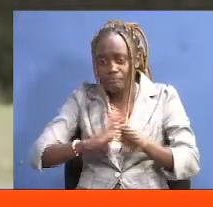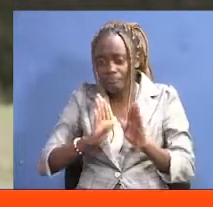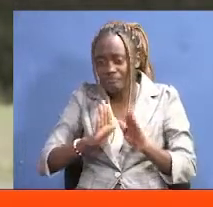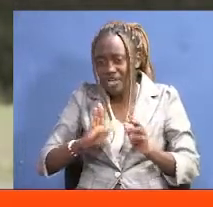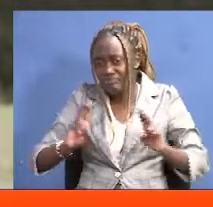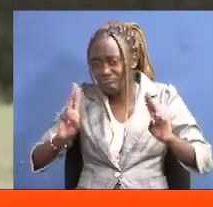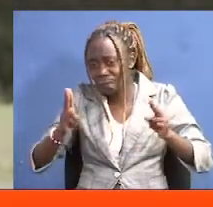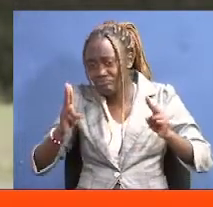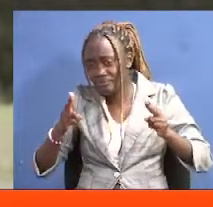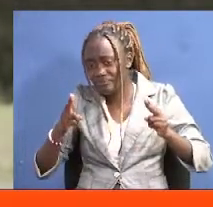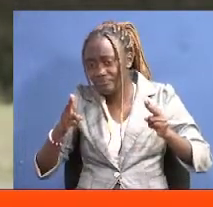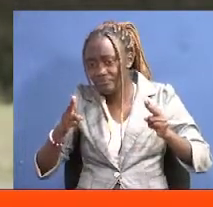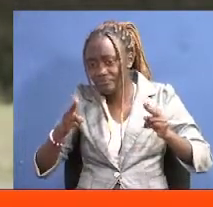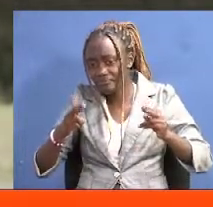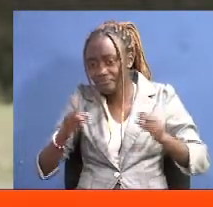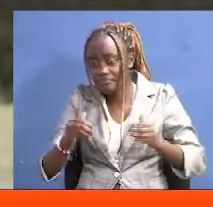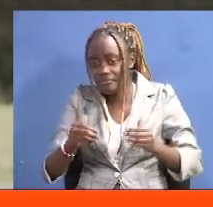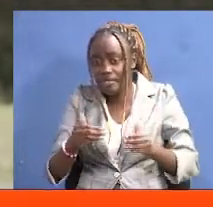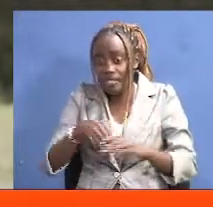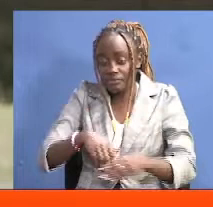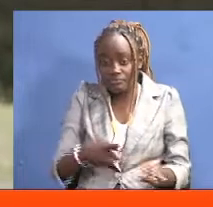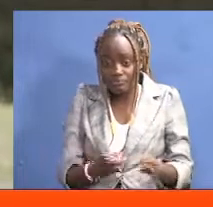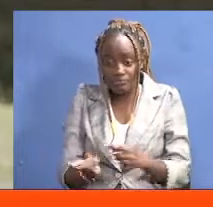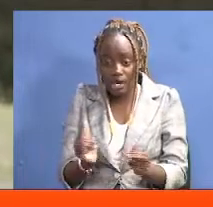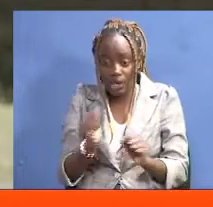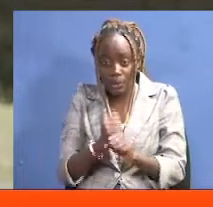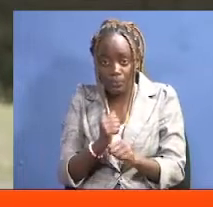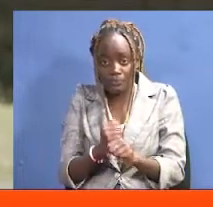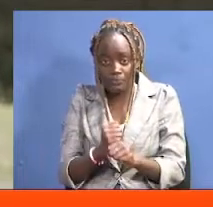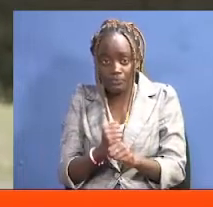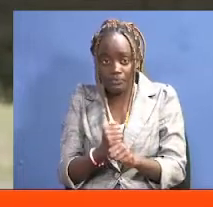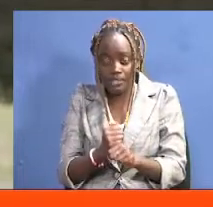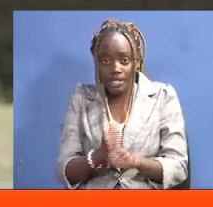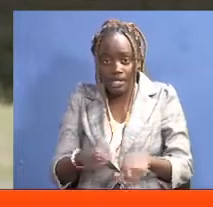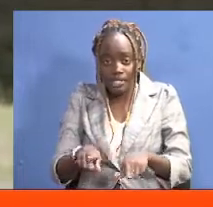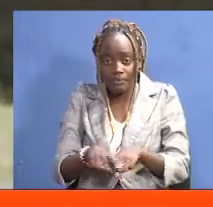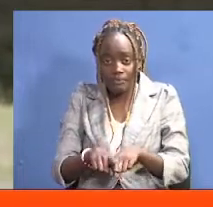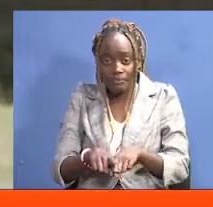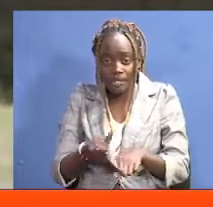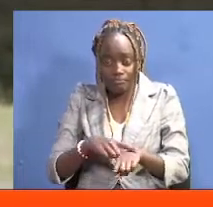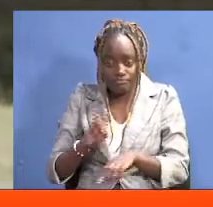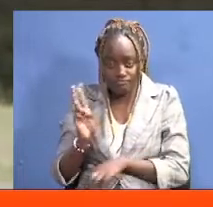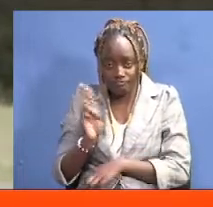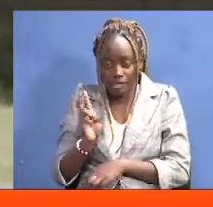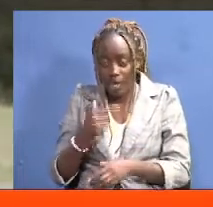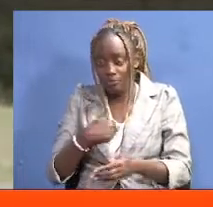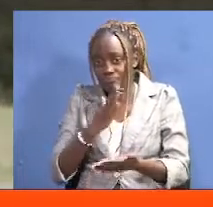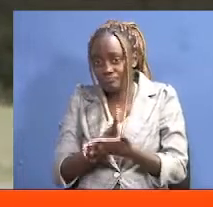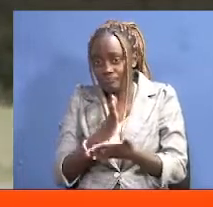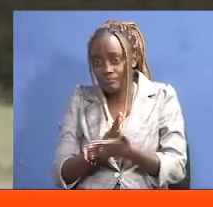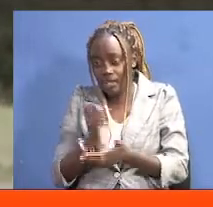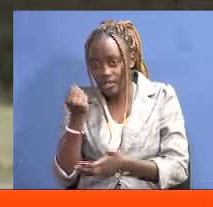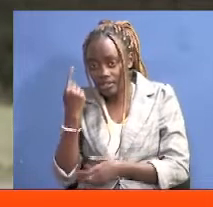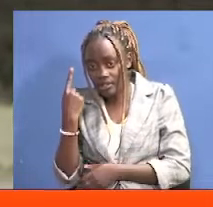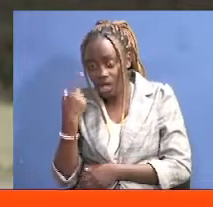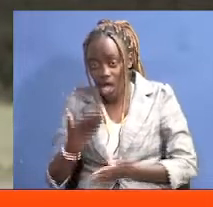our roads. Training is the most important thing that we can do. And when we invest in training, I'm sure our people will